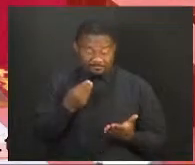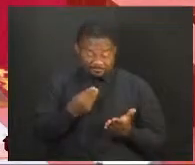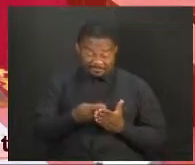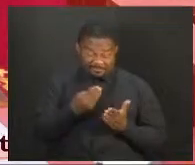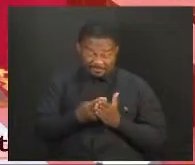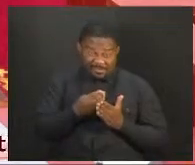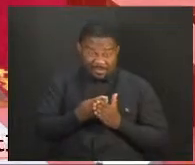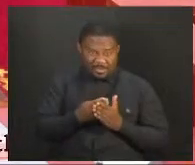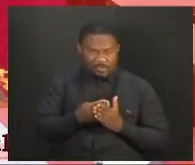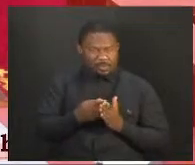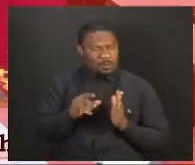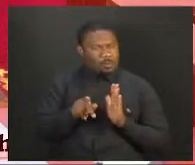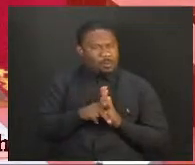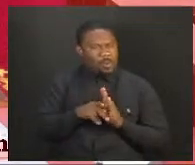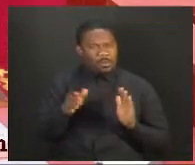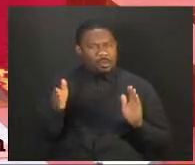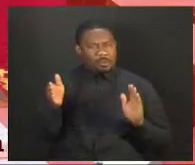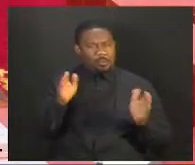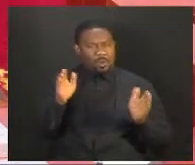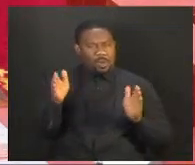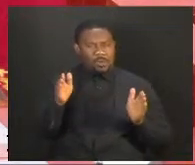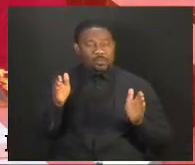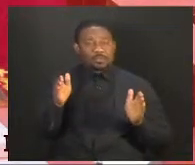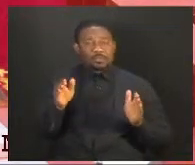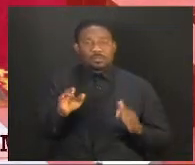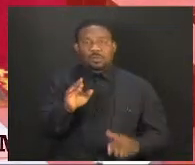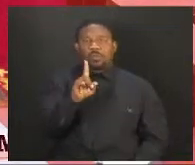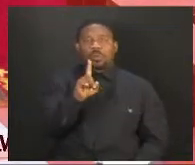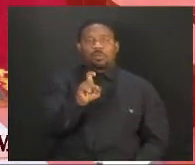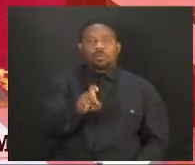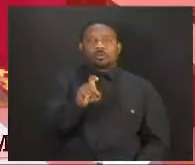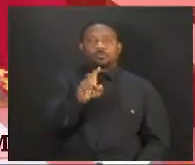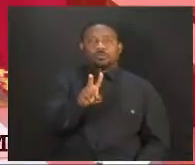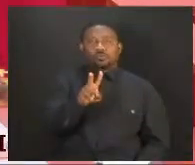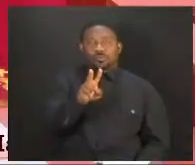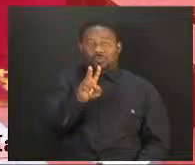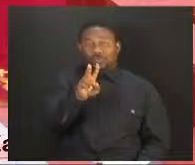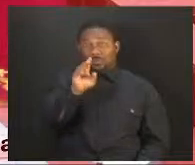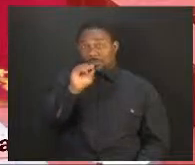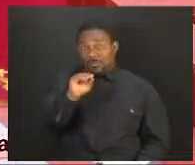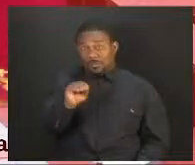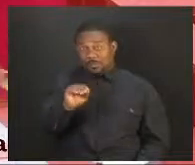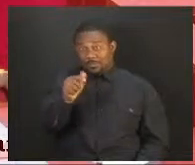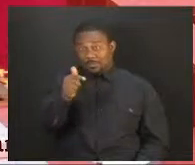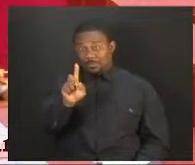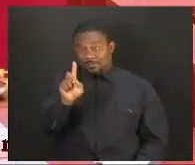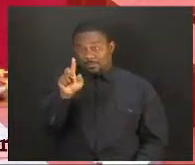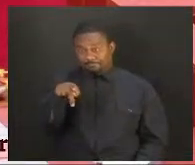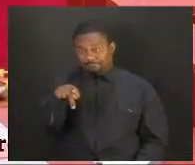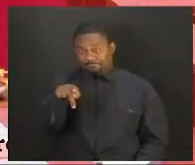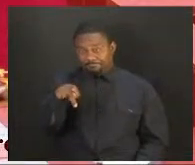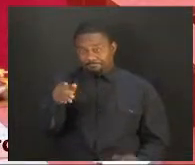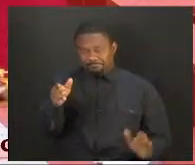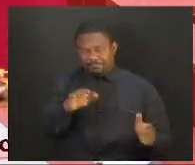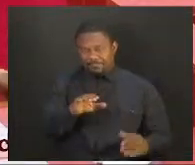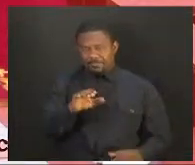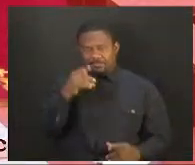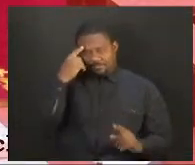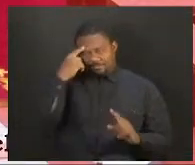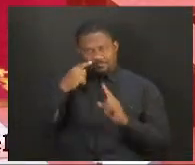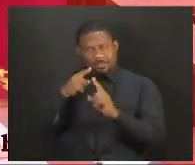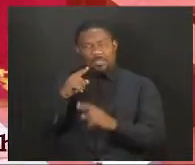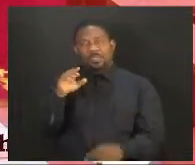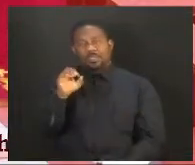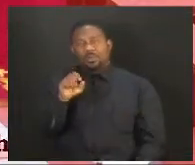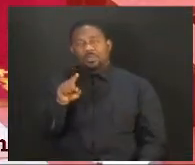primary balance was a deficit of 1.2% of GDP against a target of